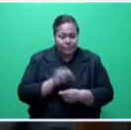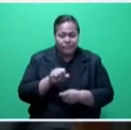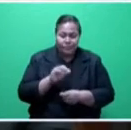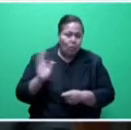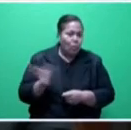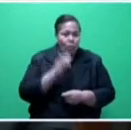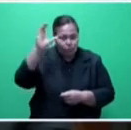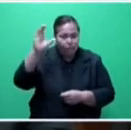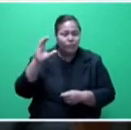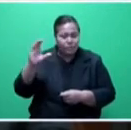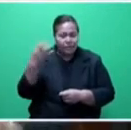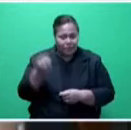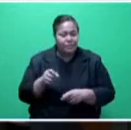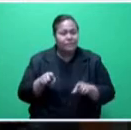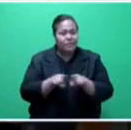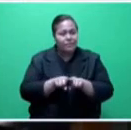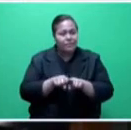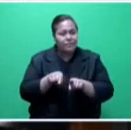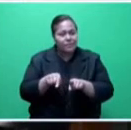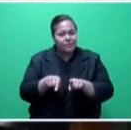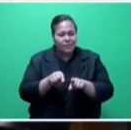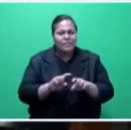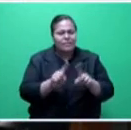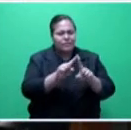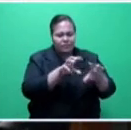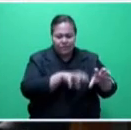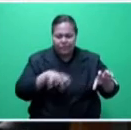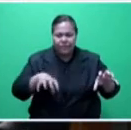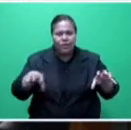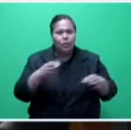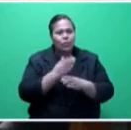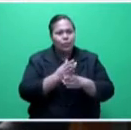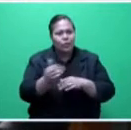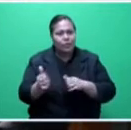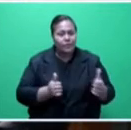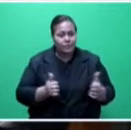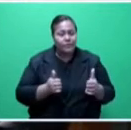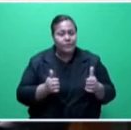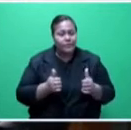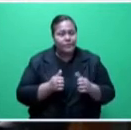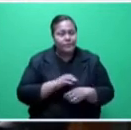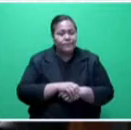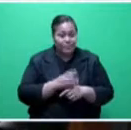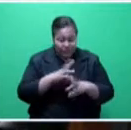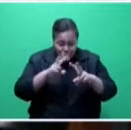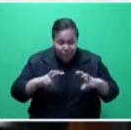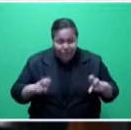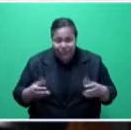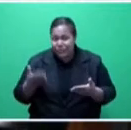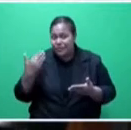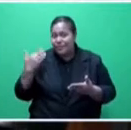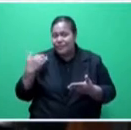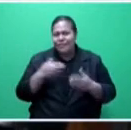all countries and disregarding sectors, occupations, and work arrangements. According to a recent finding of a study